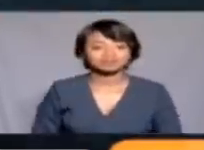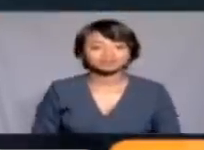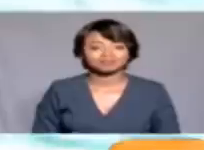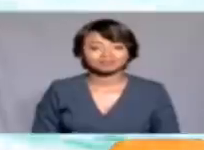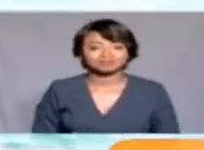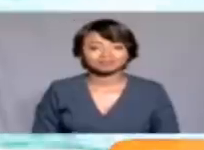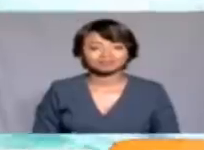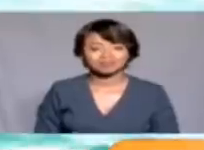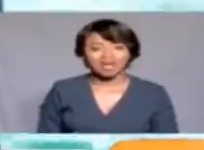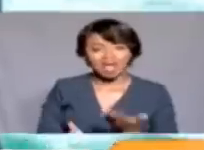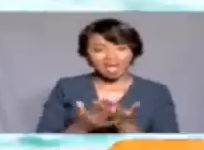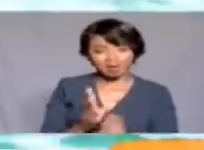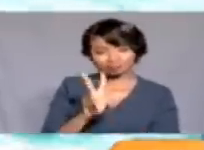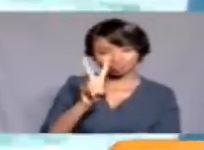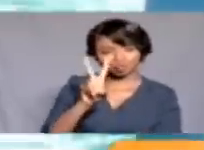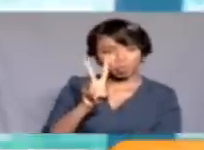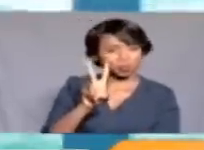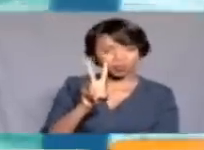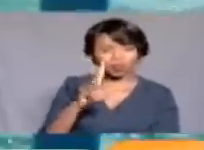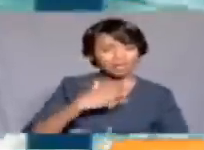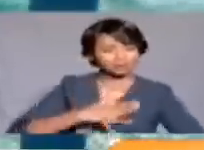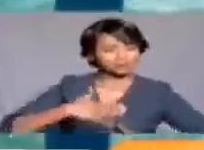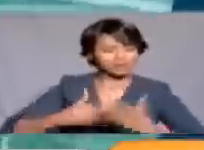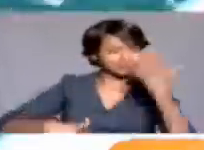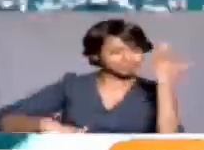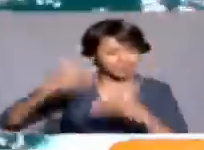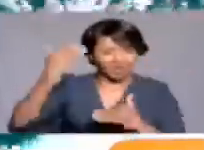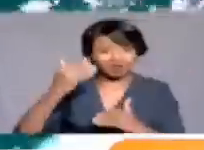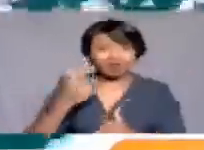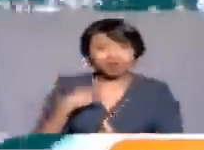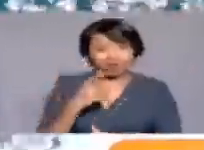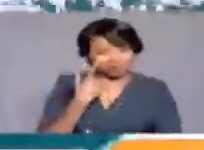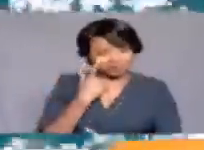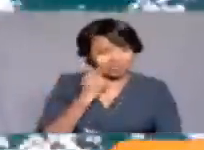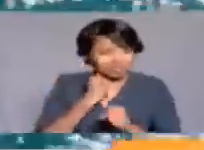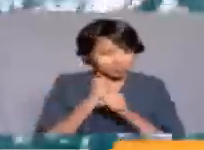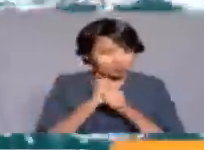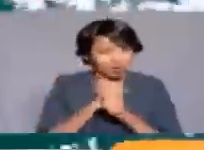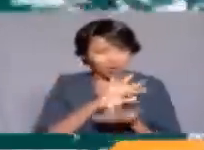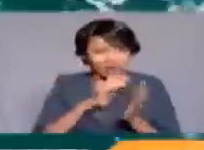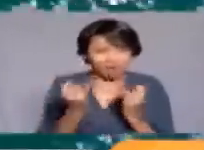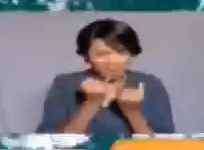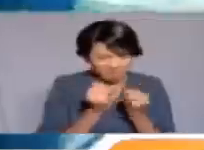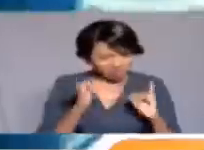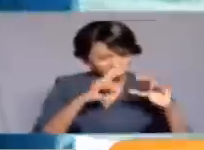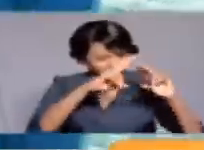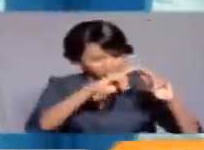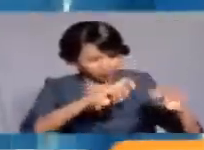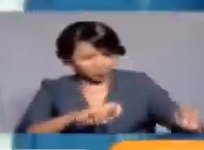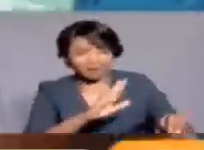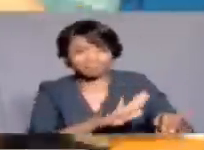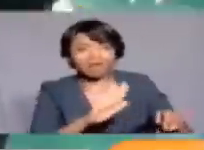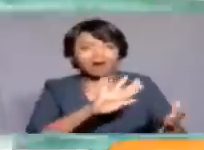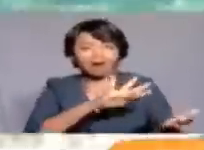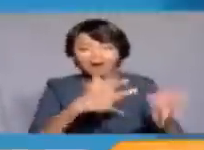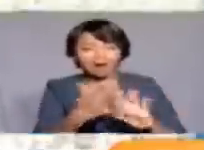With the help of 2 marine scientists, we conduct an independent dive to survey the reef at Tiwi.